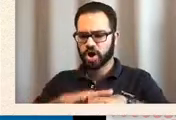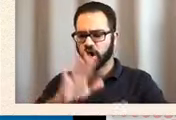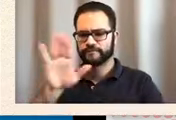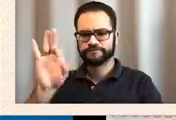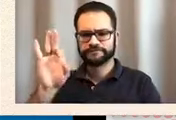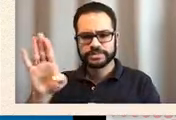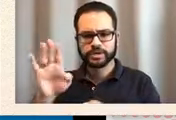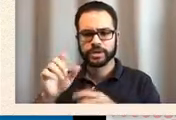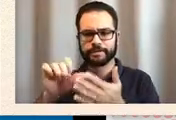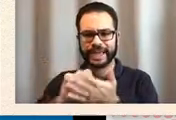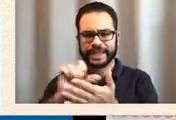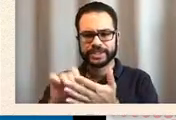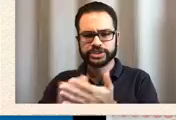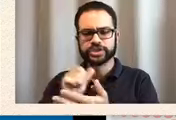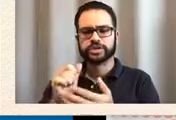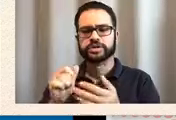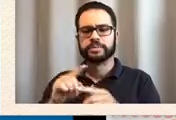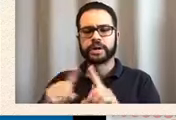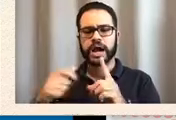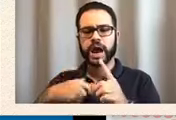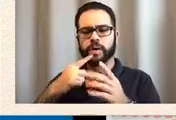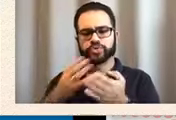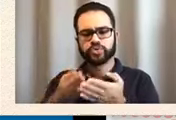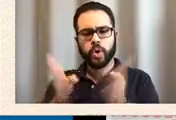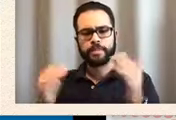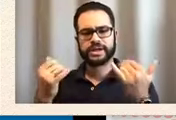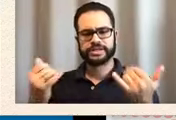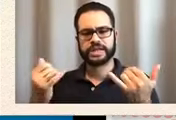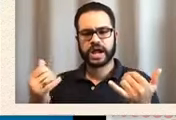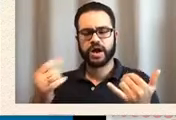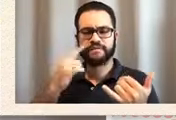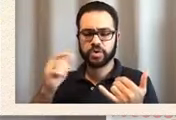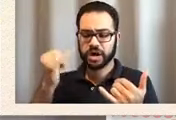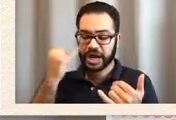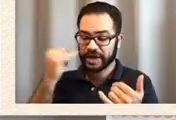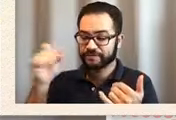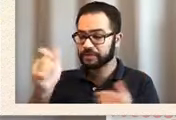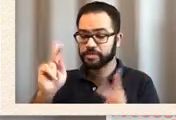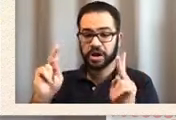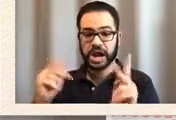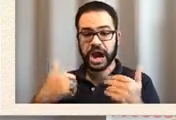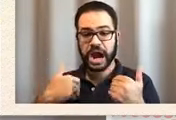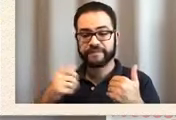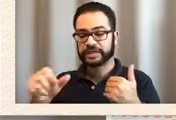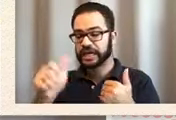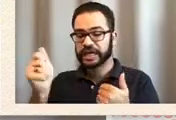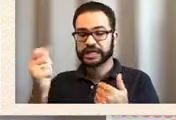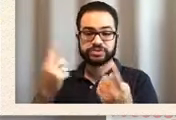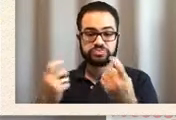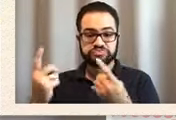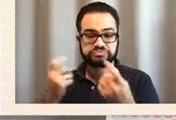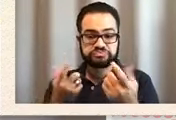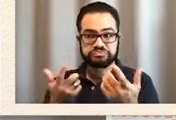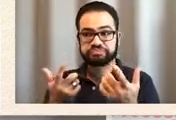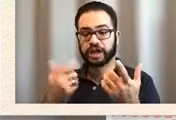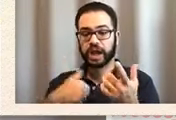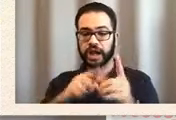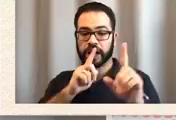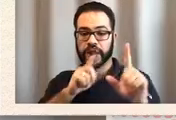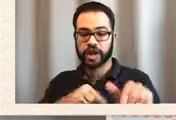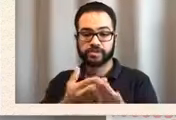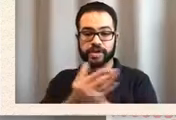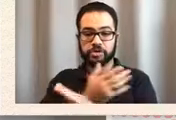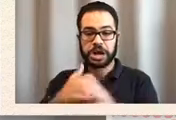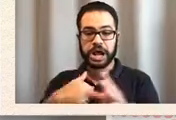page. But I want to open this time to whatever questions might have come through and before I wrap things